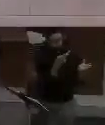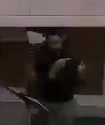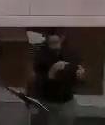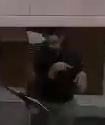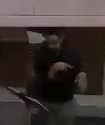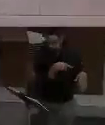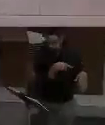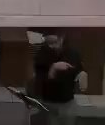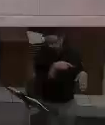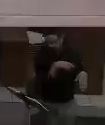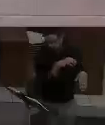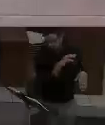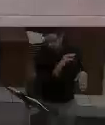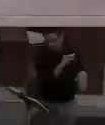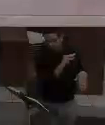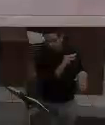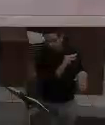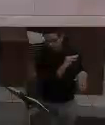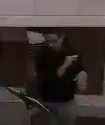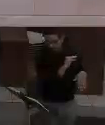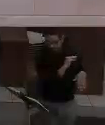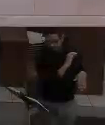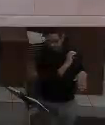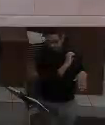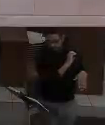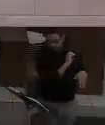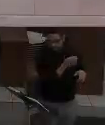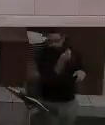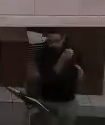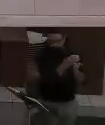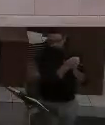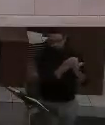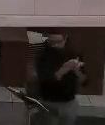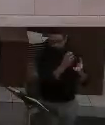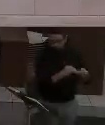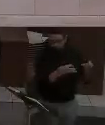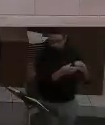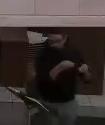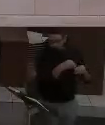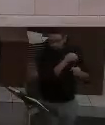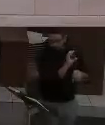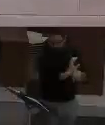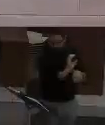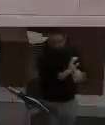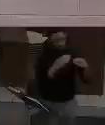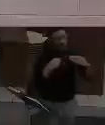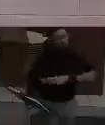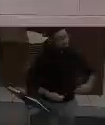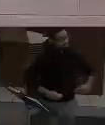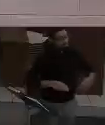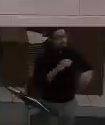Metropolitan Community Churches is one chapter in the story of the church, the body of